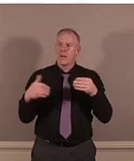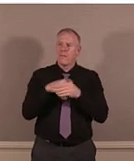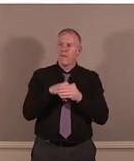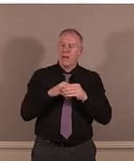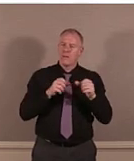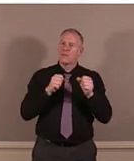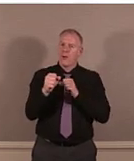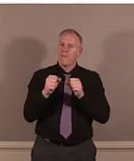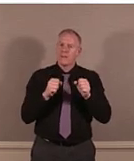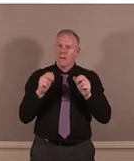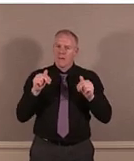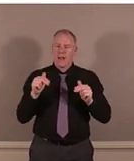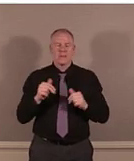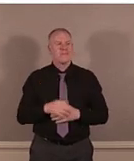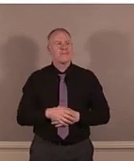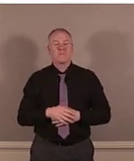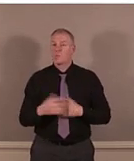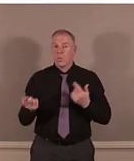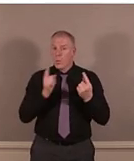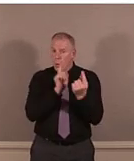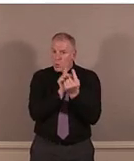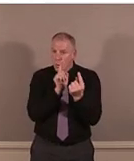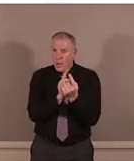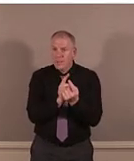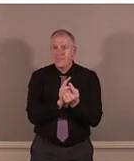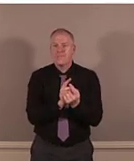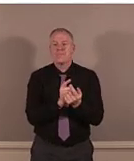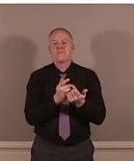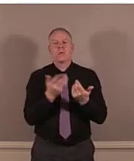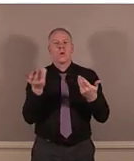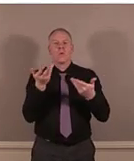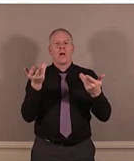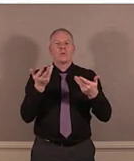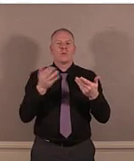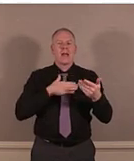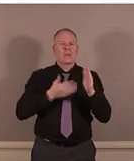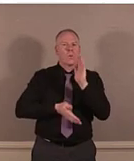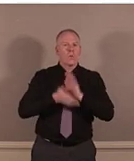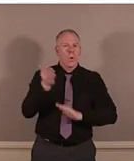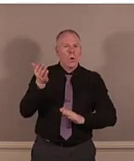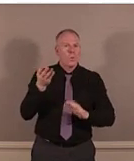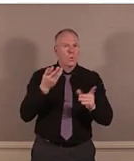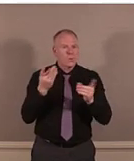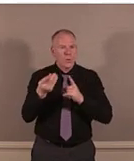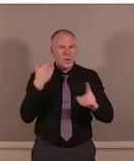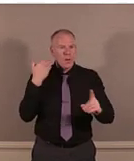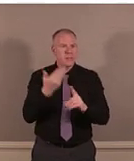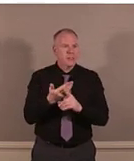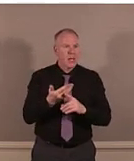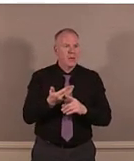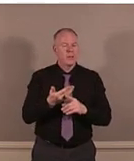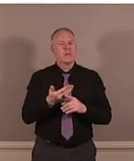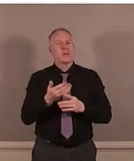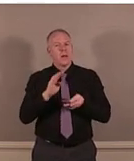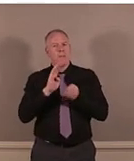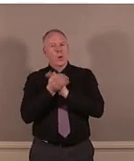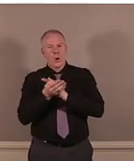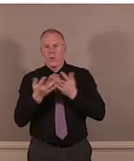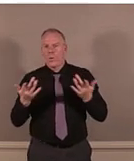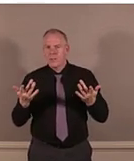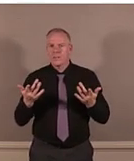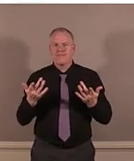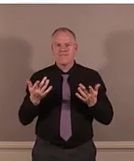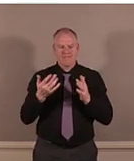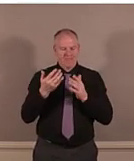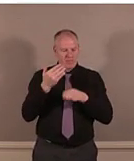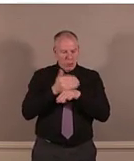particular service. And it's one-to-one, and it works out, where do you want to go? What's your path? What have you done? What would you like to be? Yourself, the whole area of career